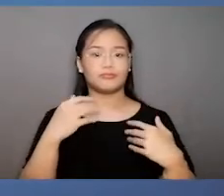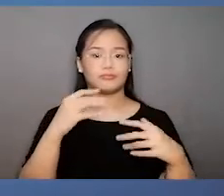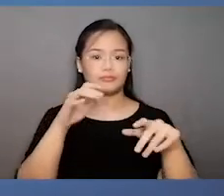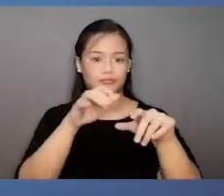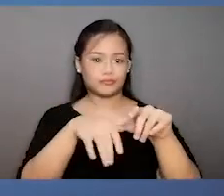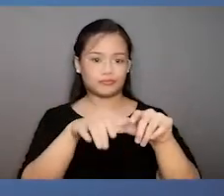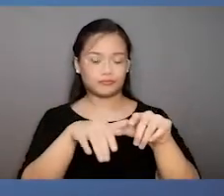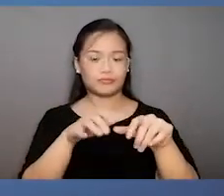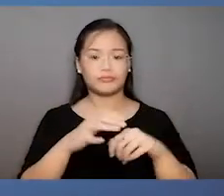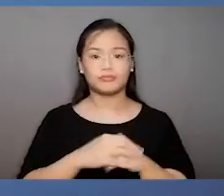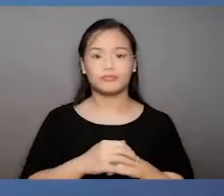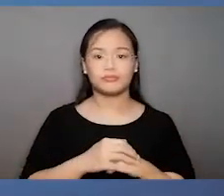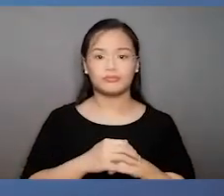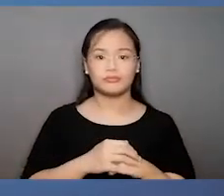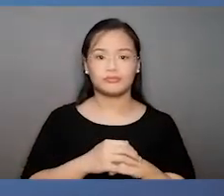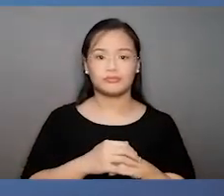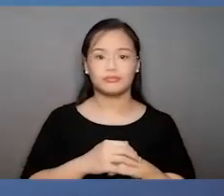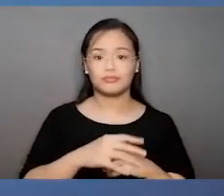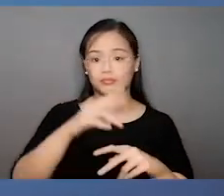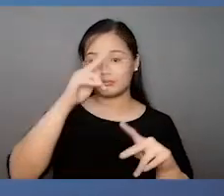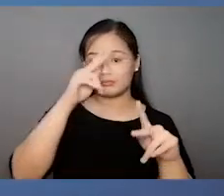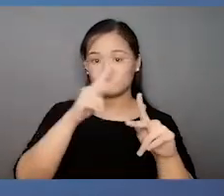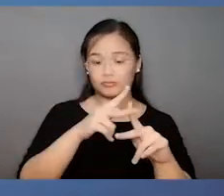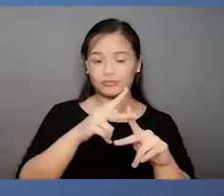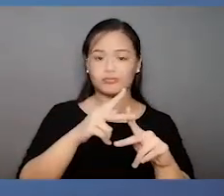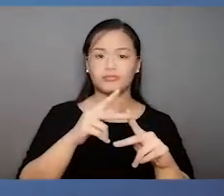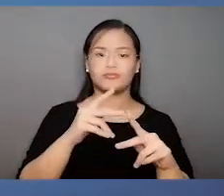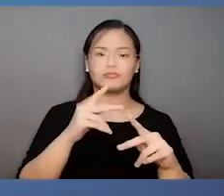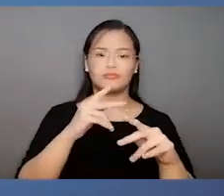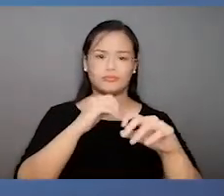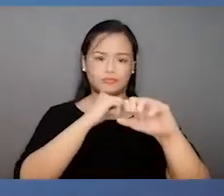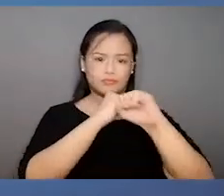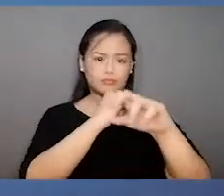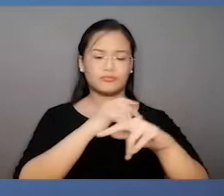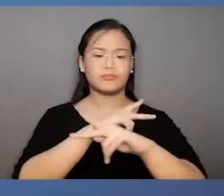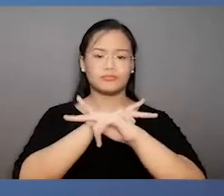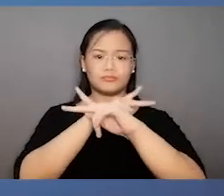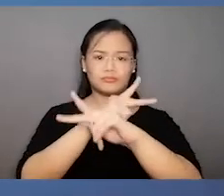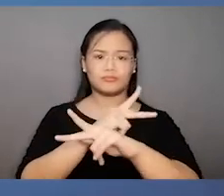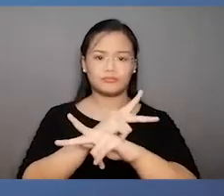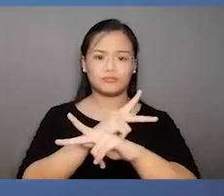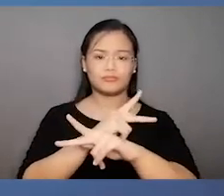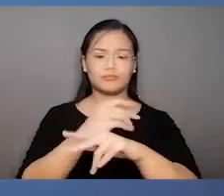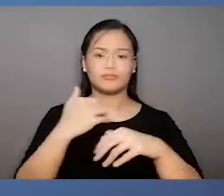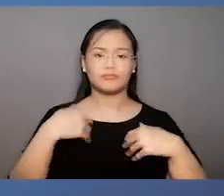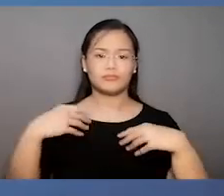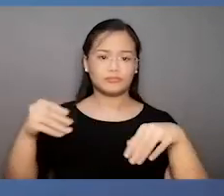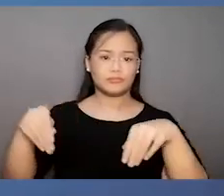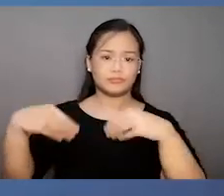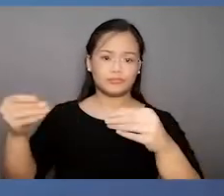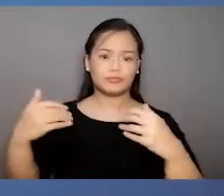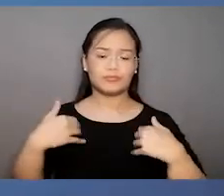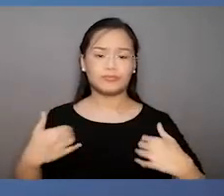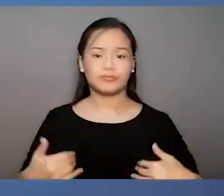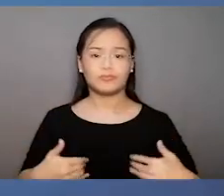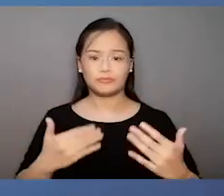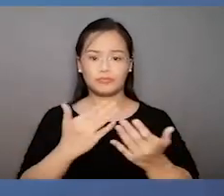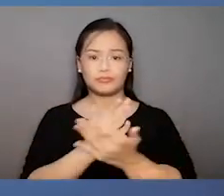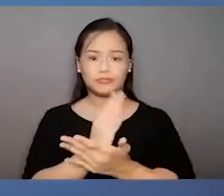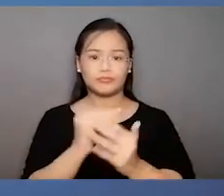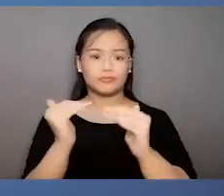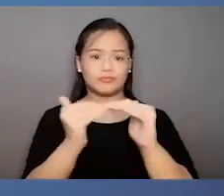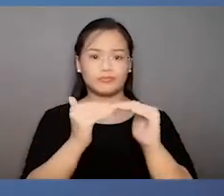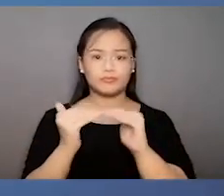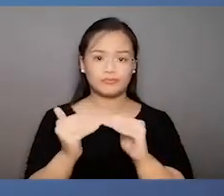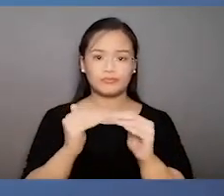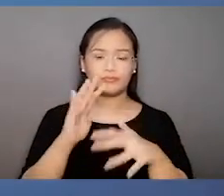and protects, ensures the full and equal enjoyment of all human rights and fundamental freedoms by all persons